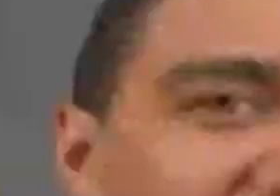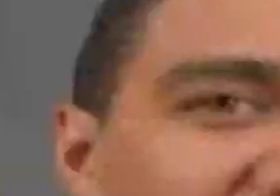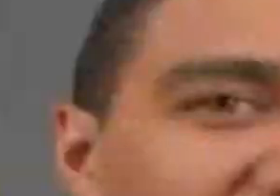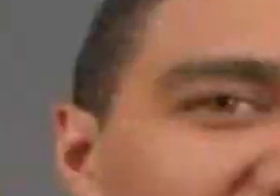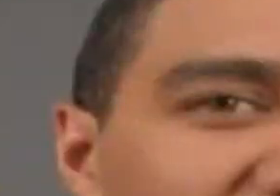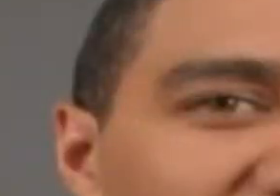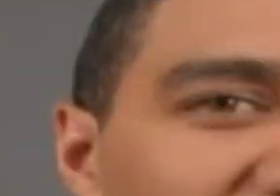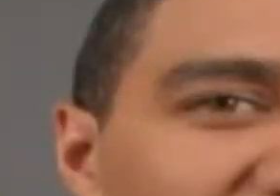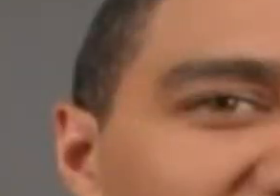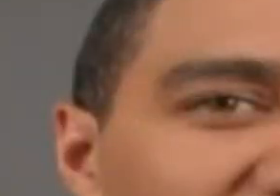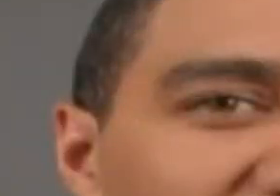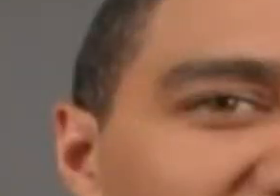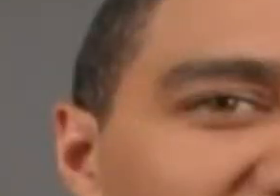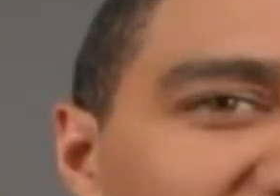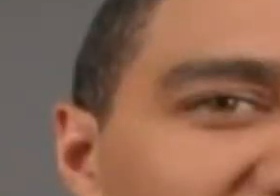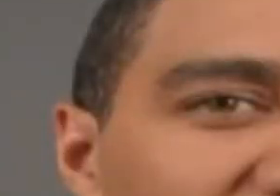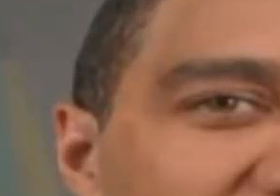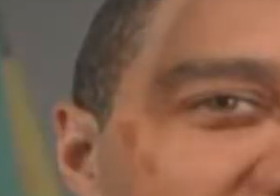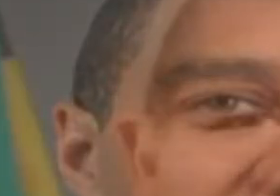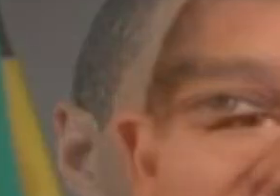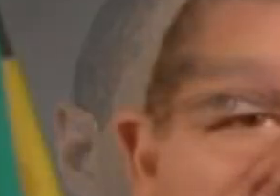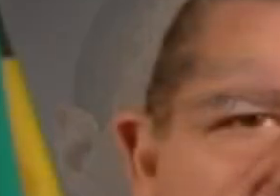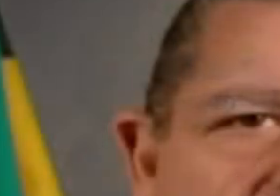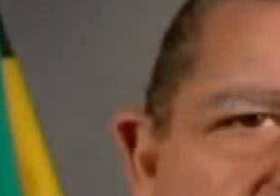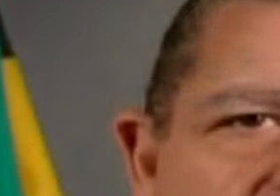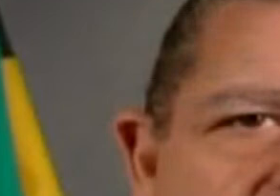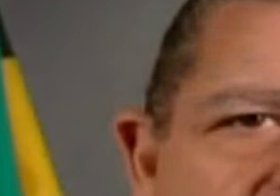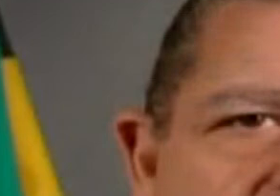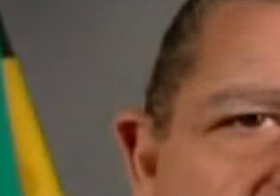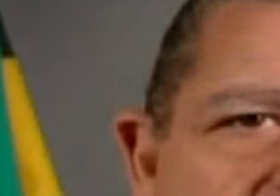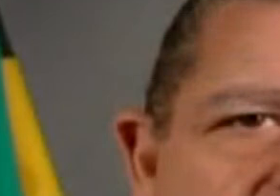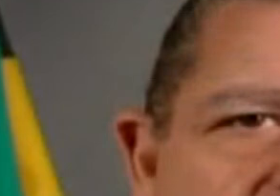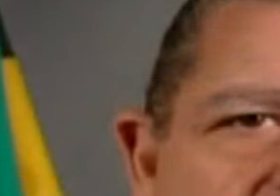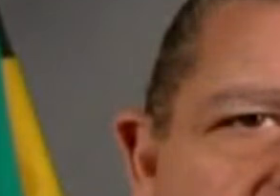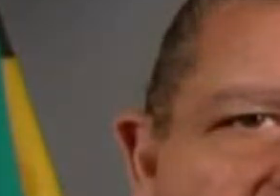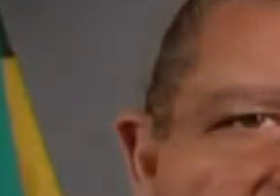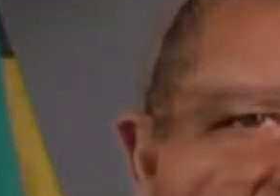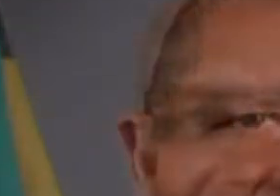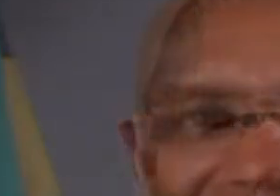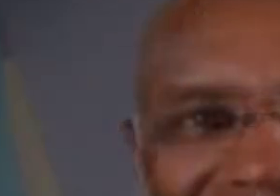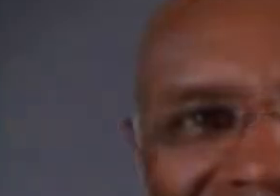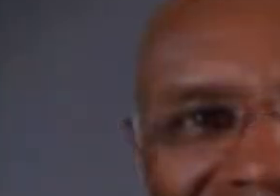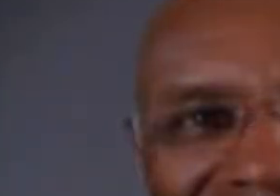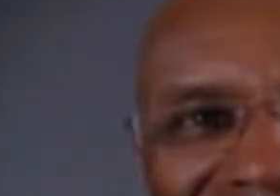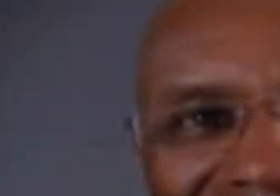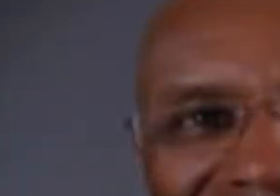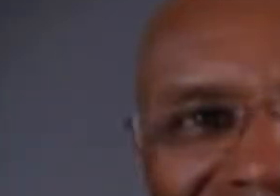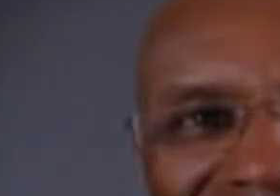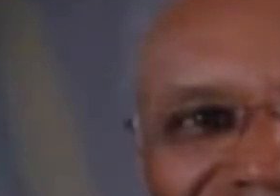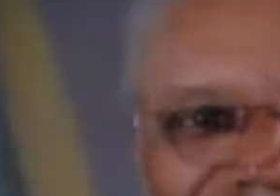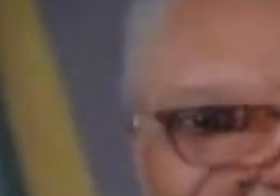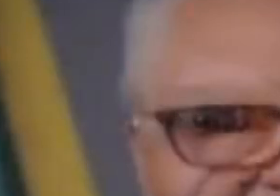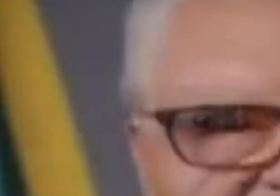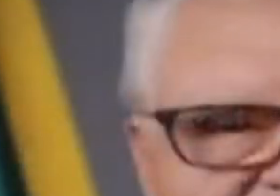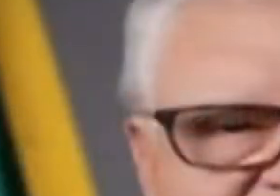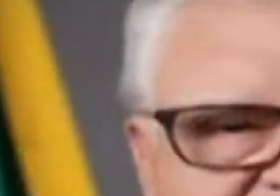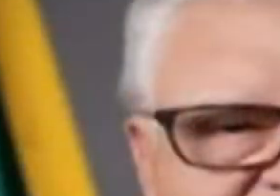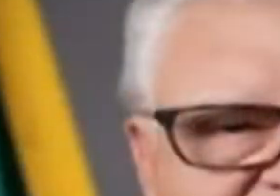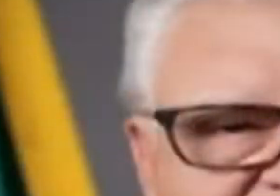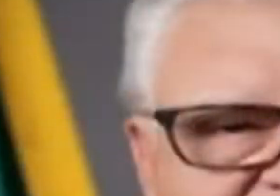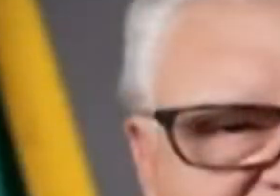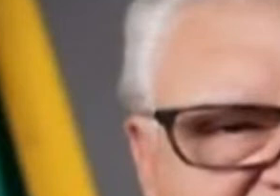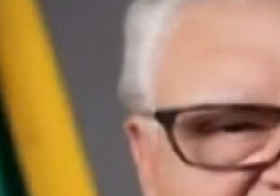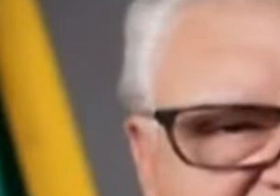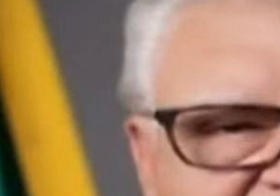The Cabinet must consist of the Prime Minister and not less than 11 other ministers. No upper limit is specified. No more than